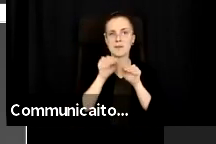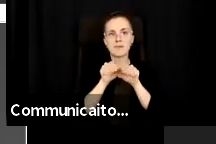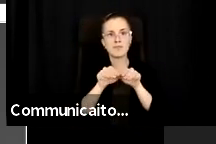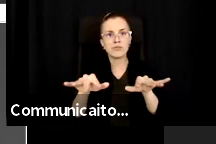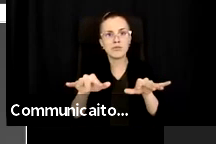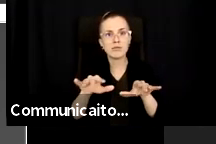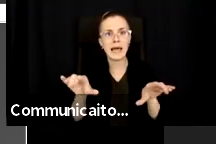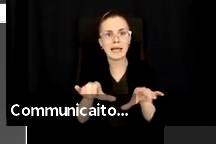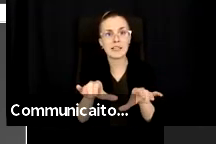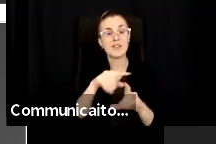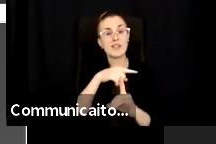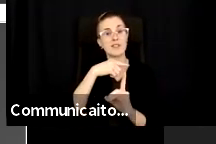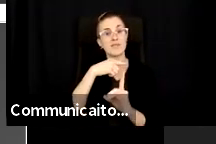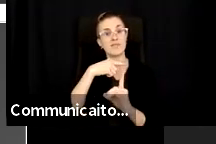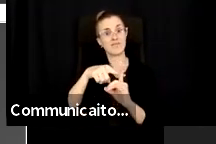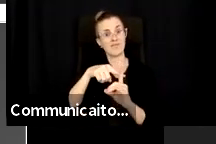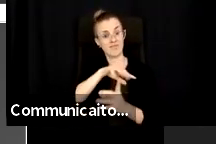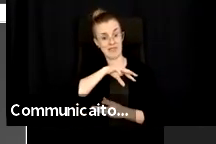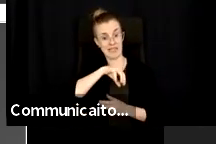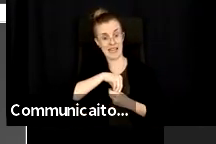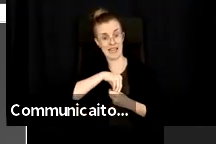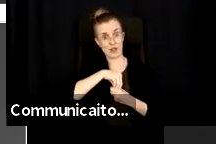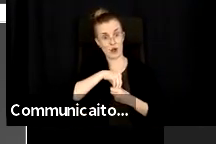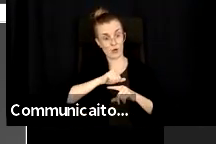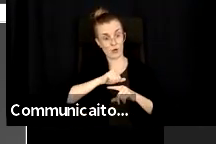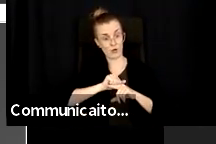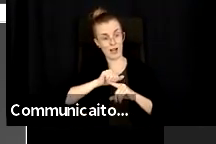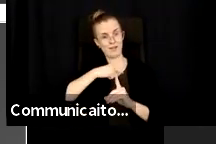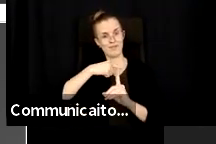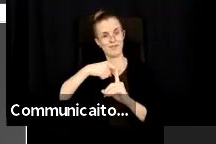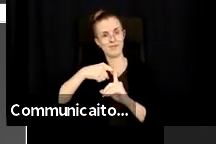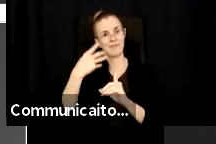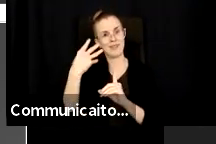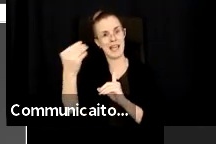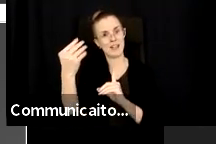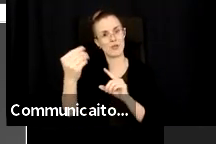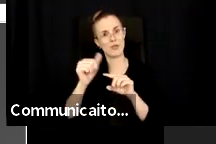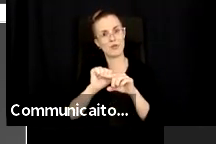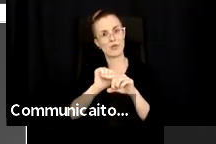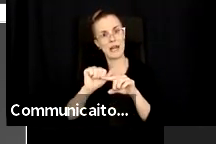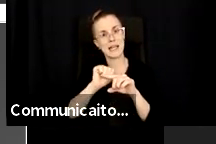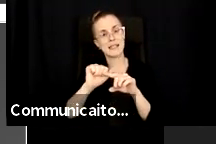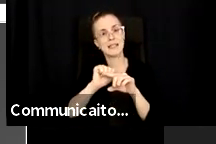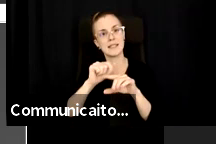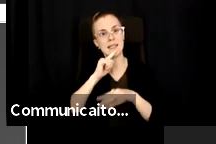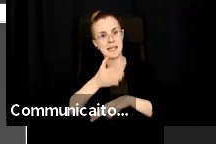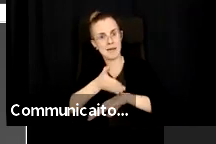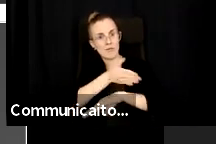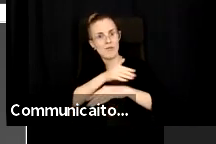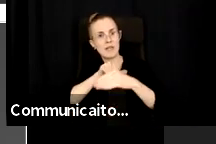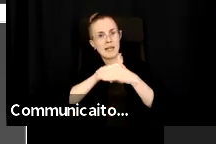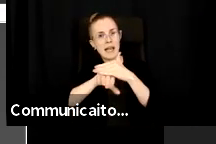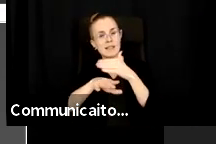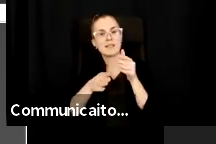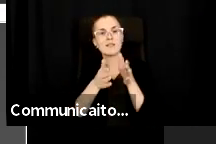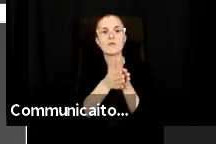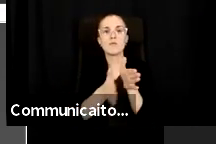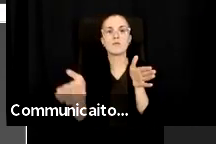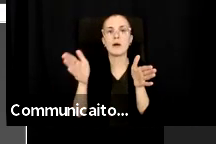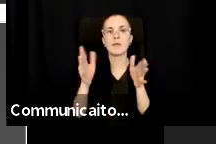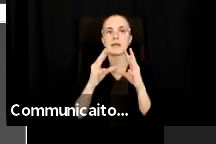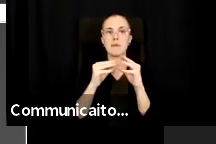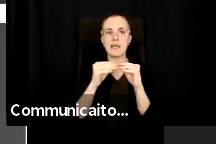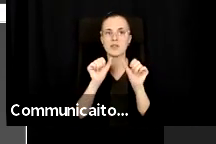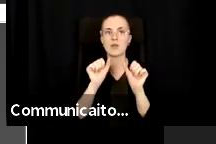including internal and external trainings, improving access at public meetings, such as those required to implement a new